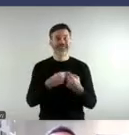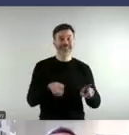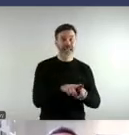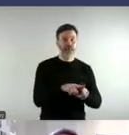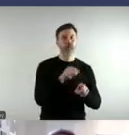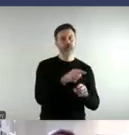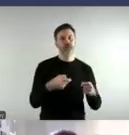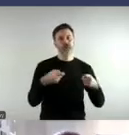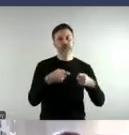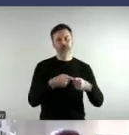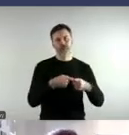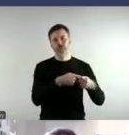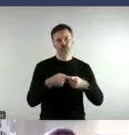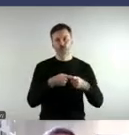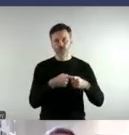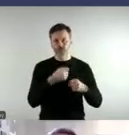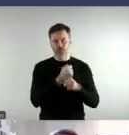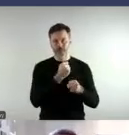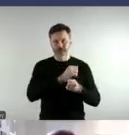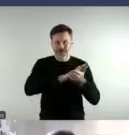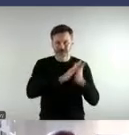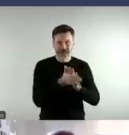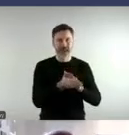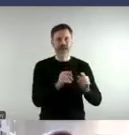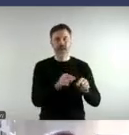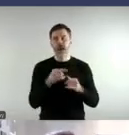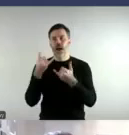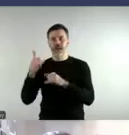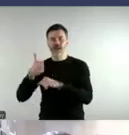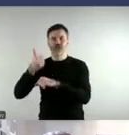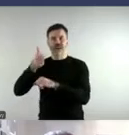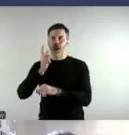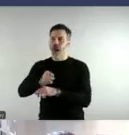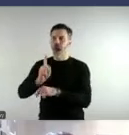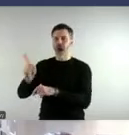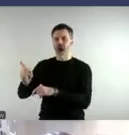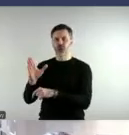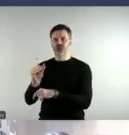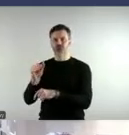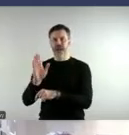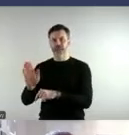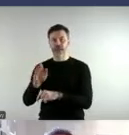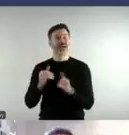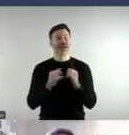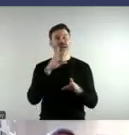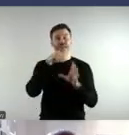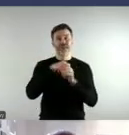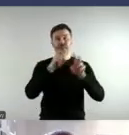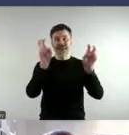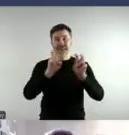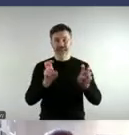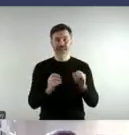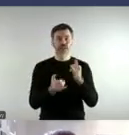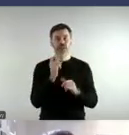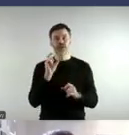team, the team I associate with people who listen to each other, not just one way. This is a huge difference because if we